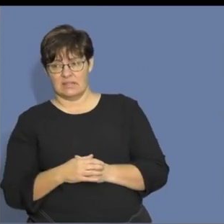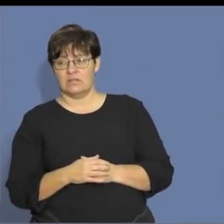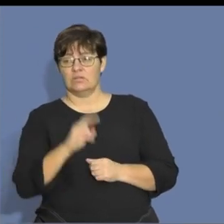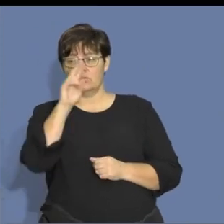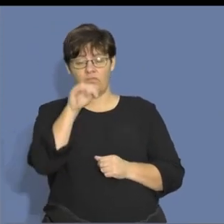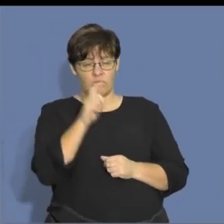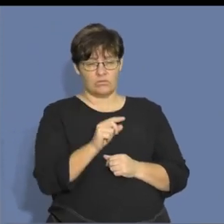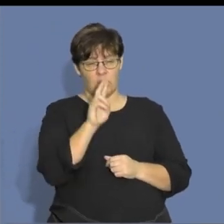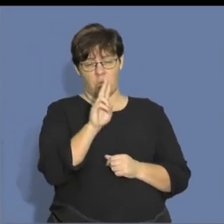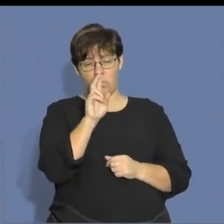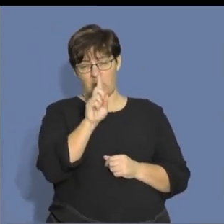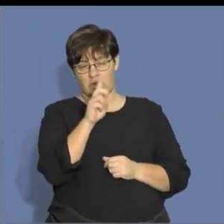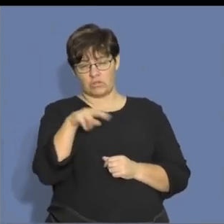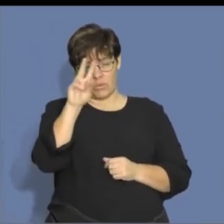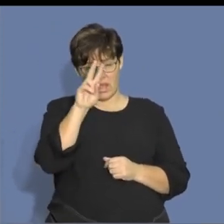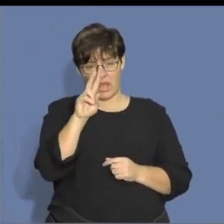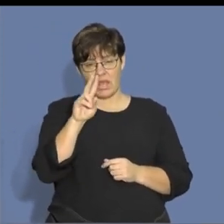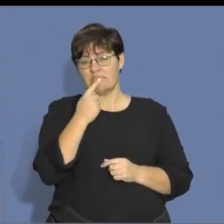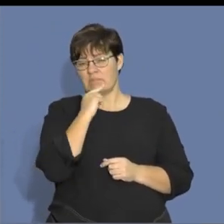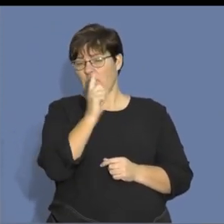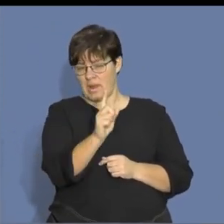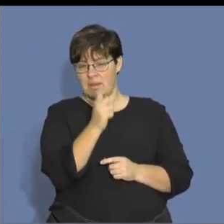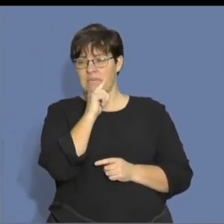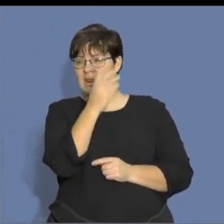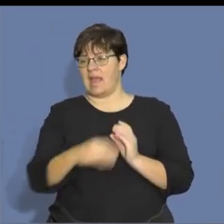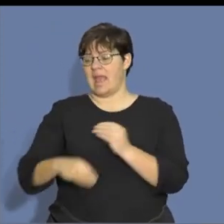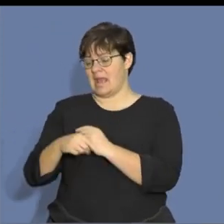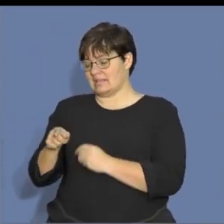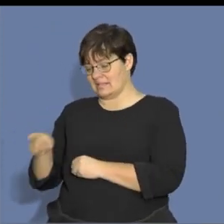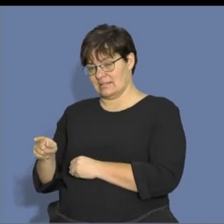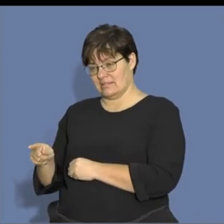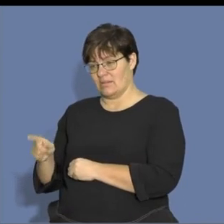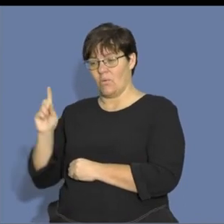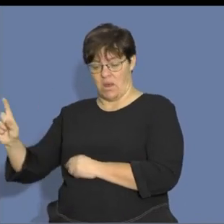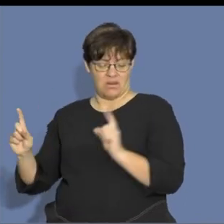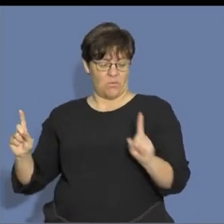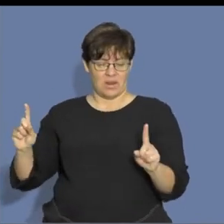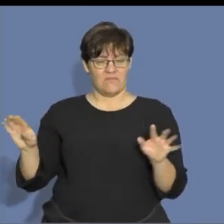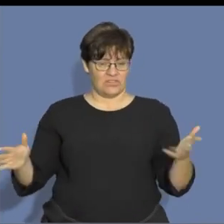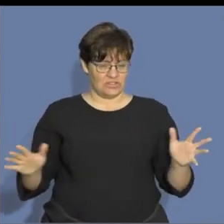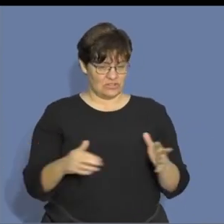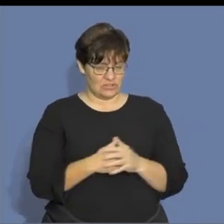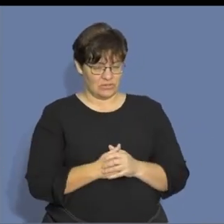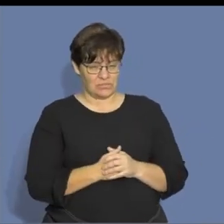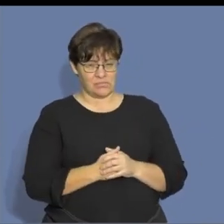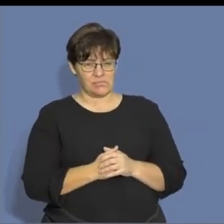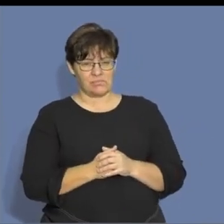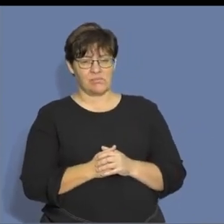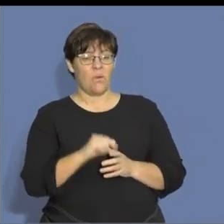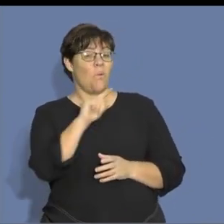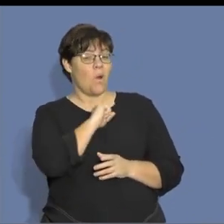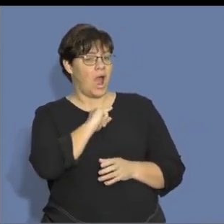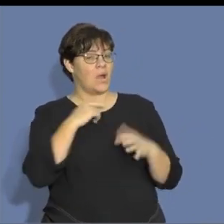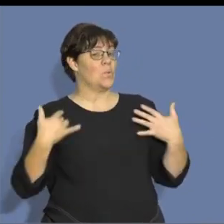2 is 1, 1 squared is 1, and so I need to add 1 on both sides. Again, why this is